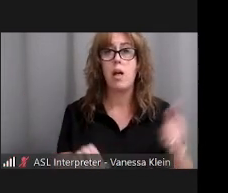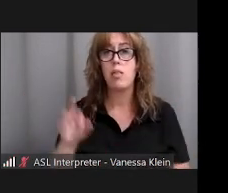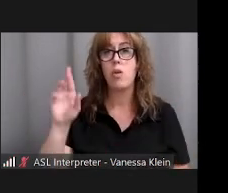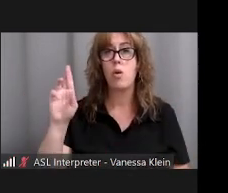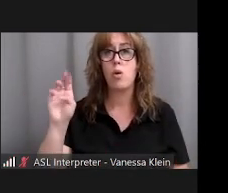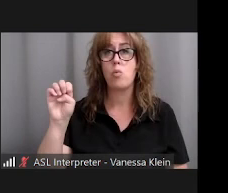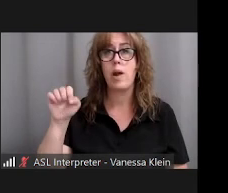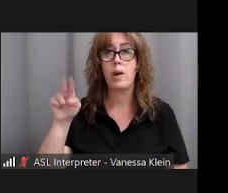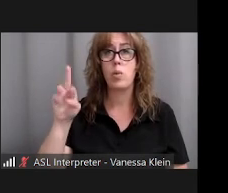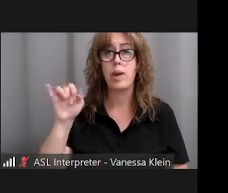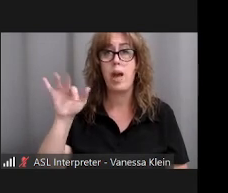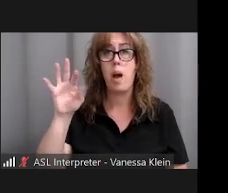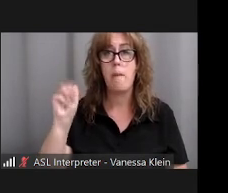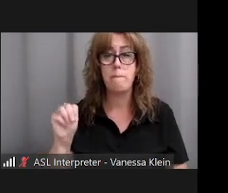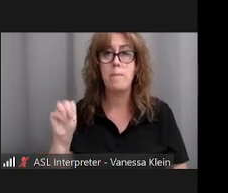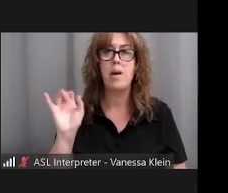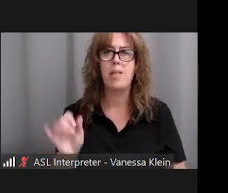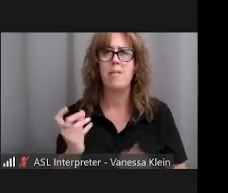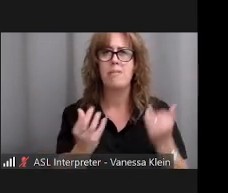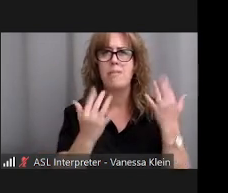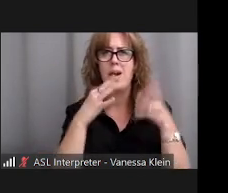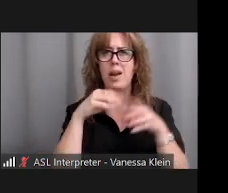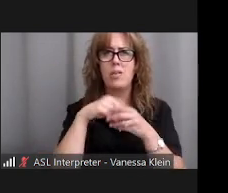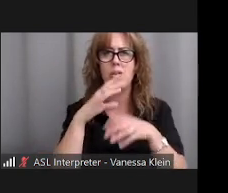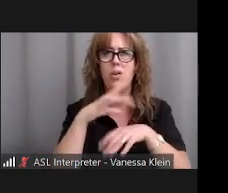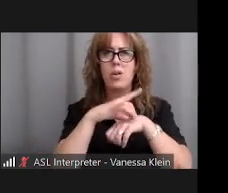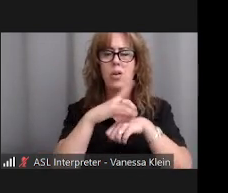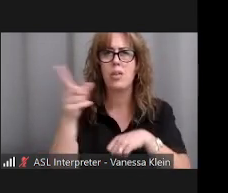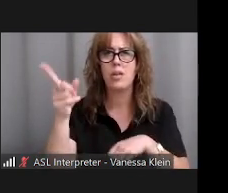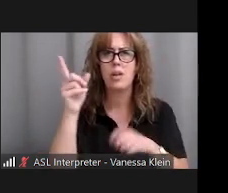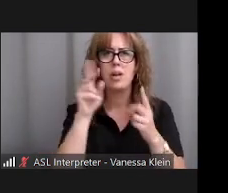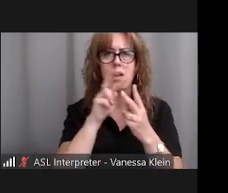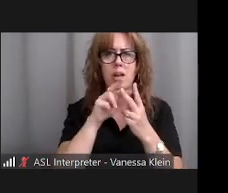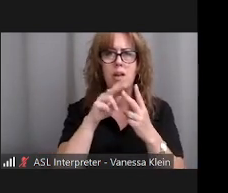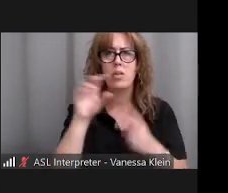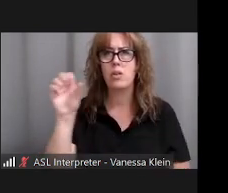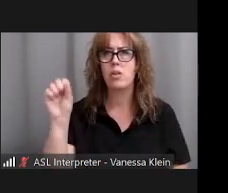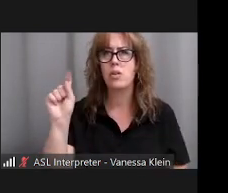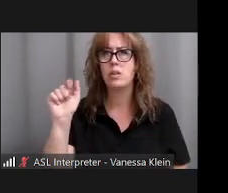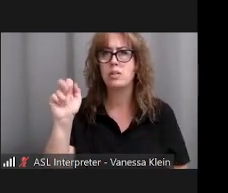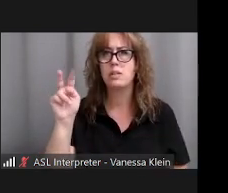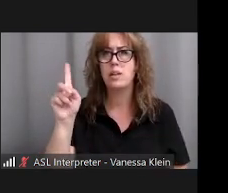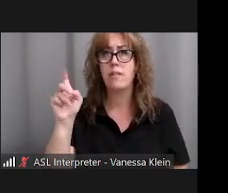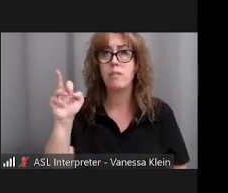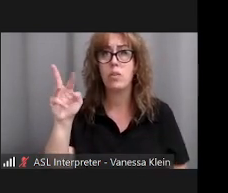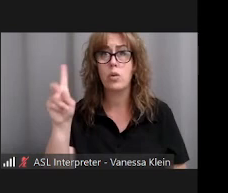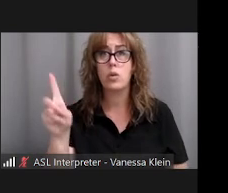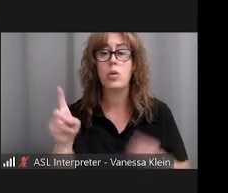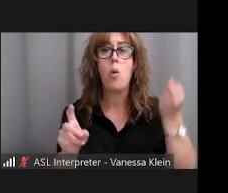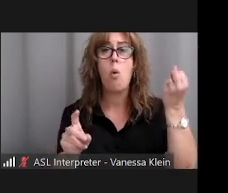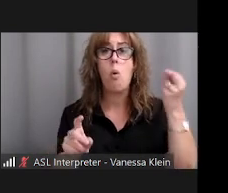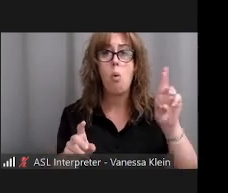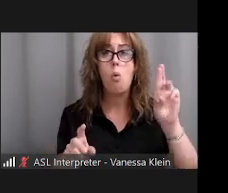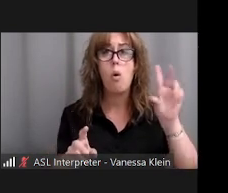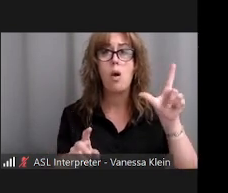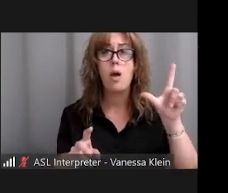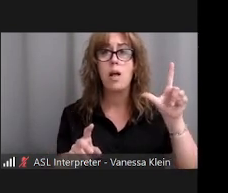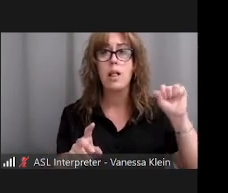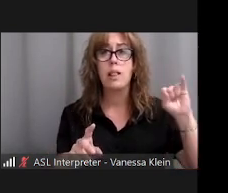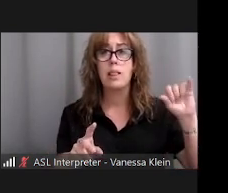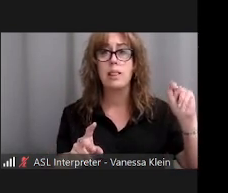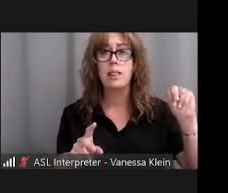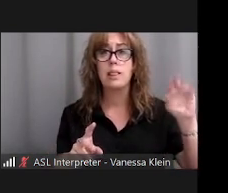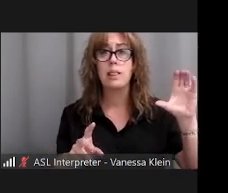was set to premiere either at Stanford or at Lincoln Center, the Mostly Mozart Festival. Given